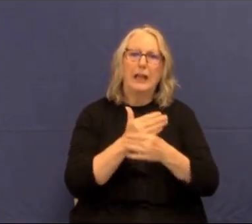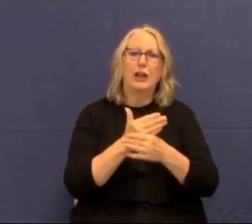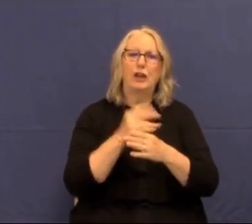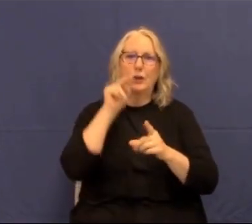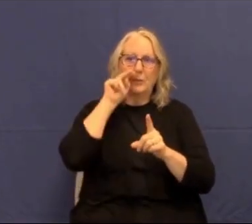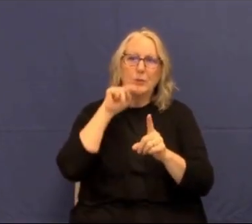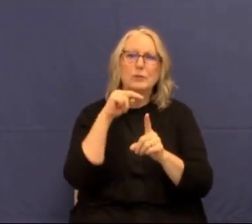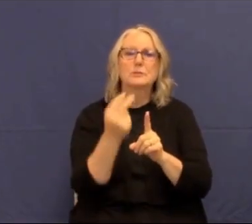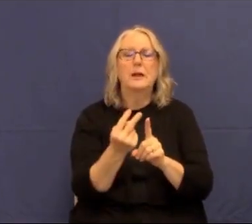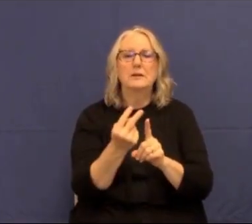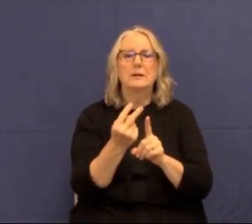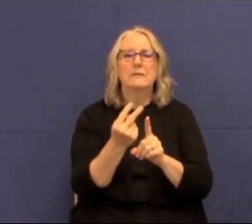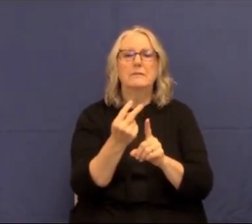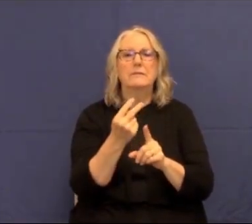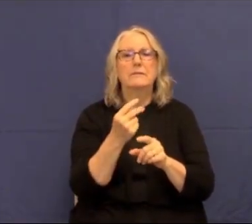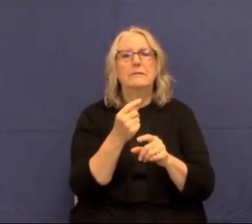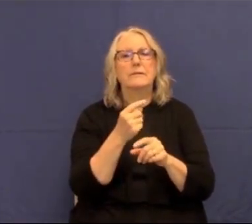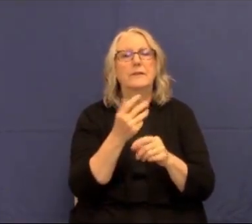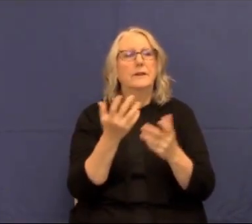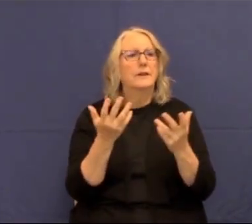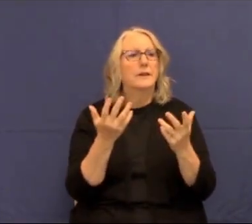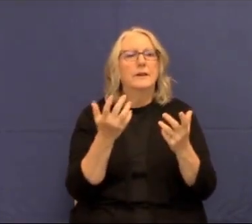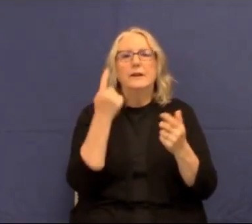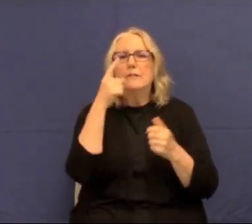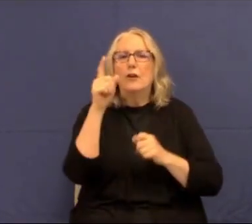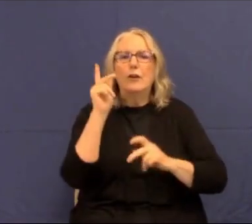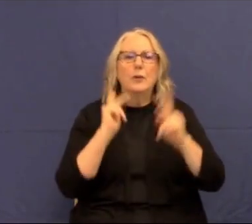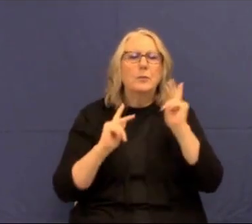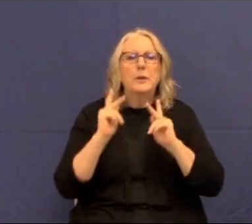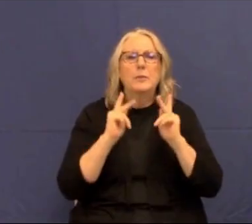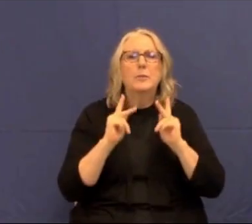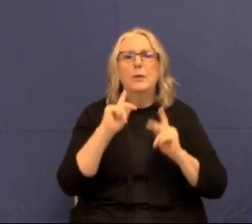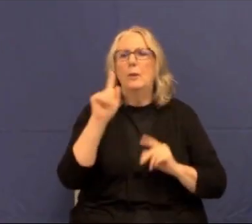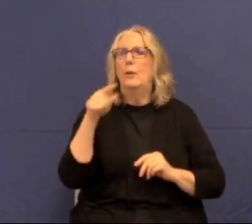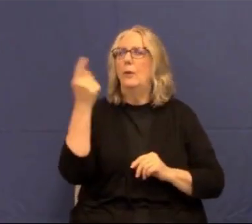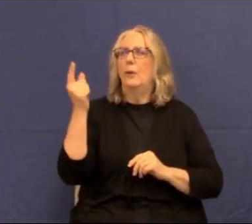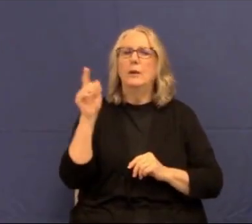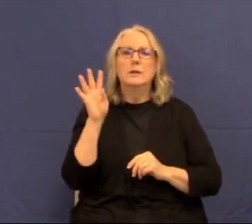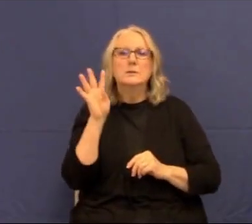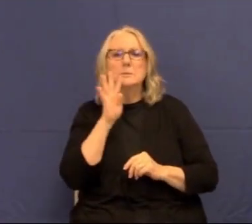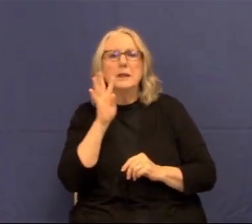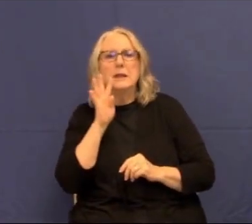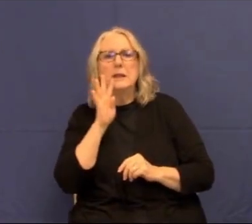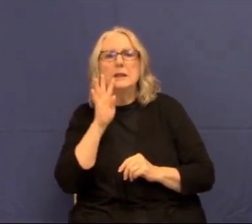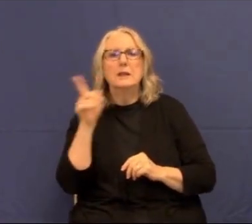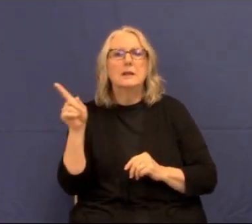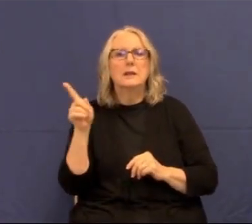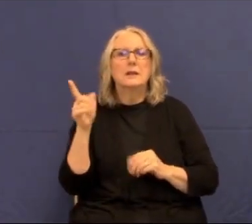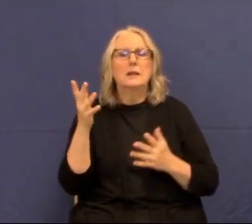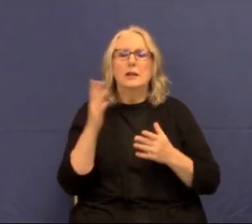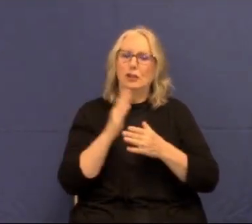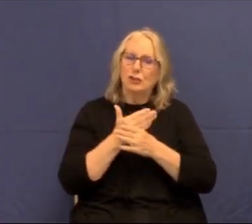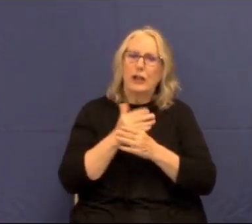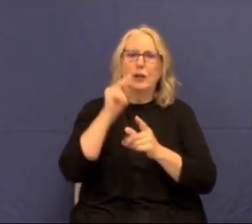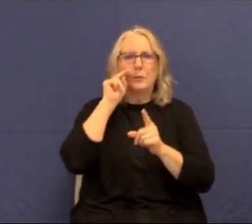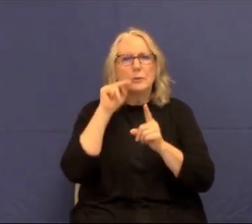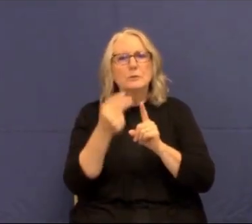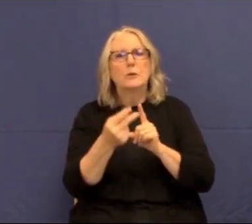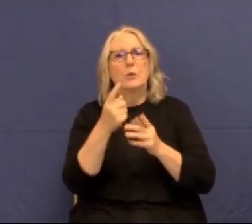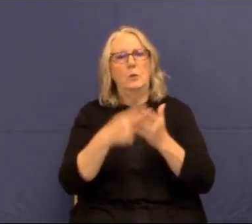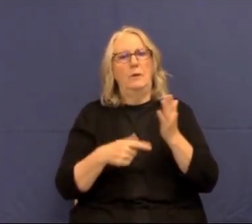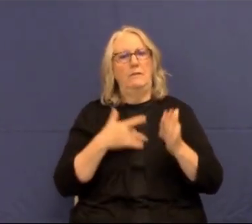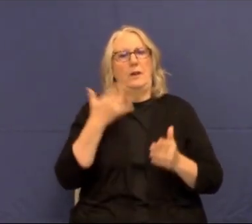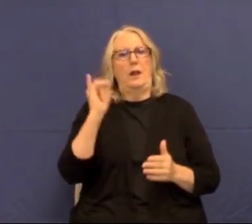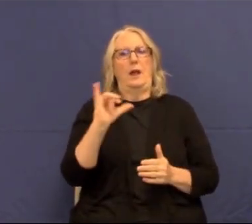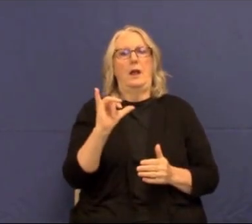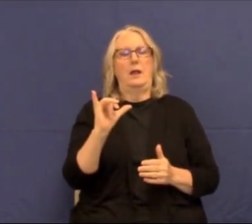to share the perspective from for people who only use spoken English, to kind of share the stories and the